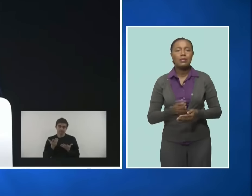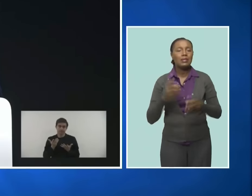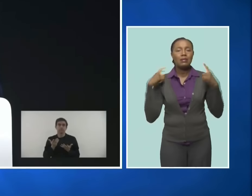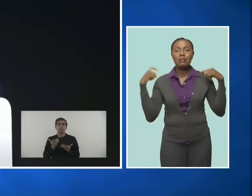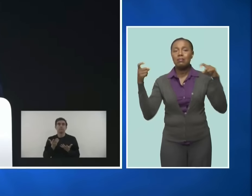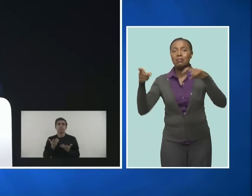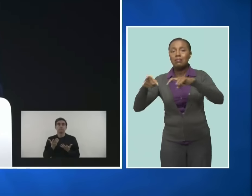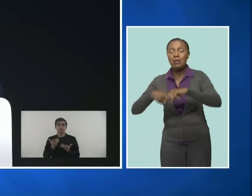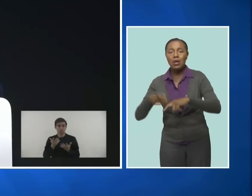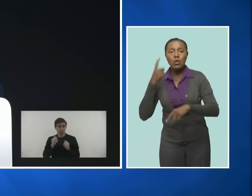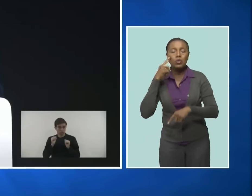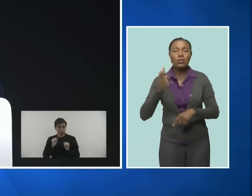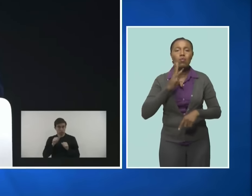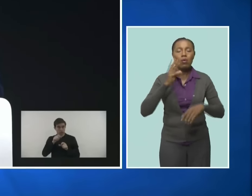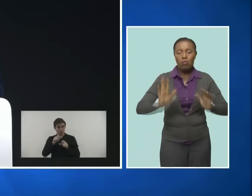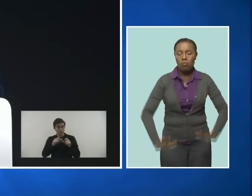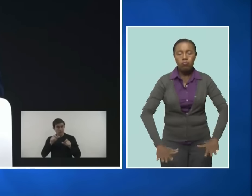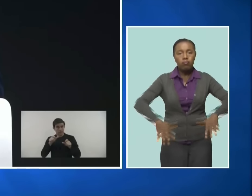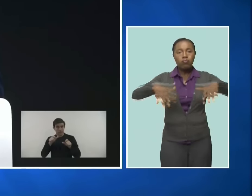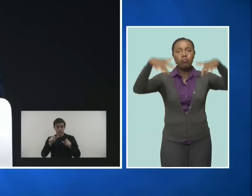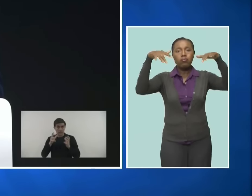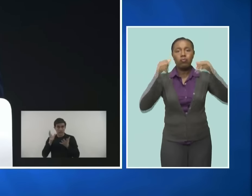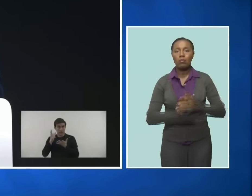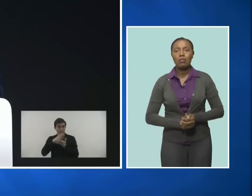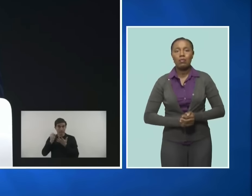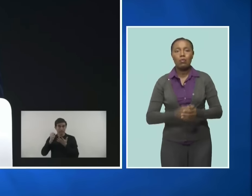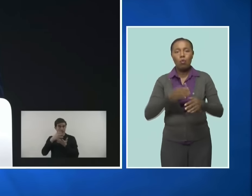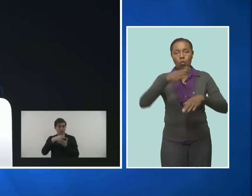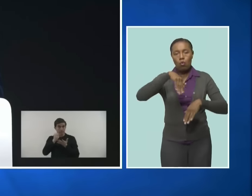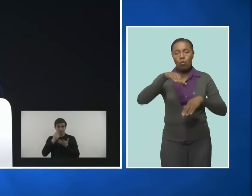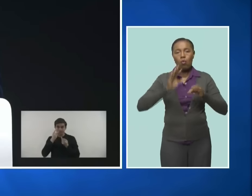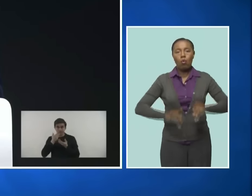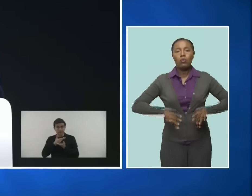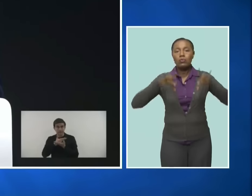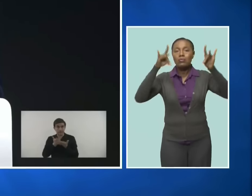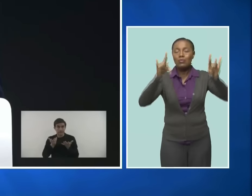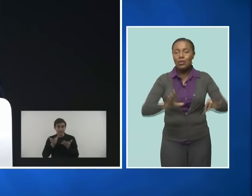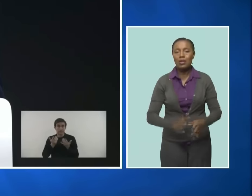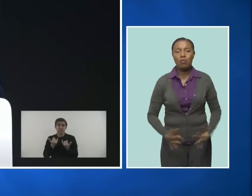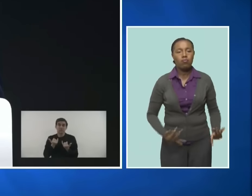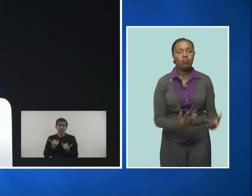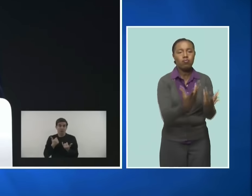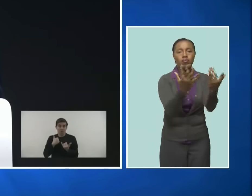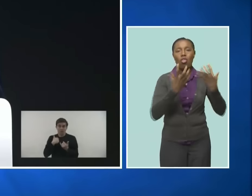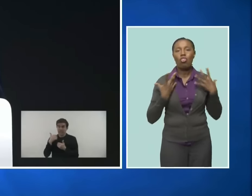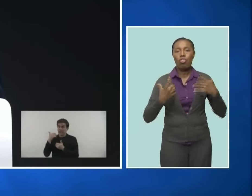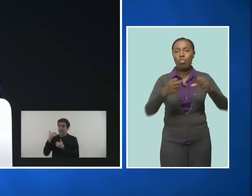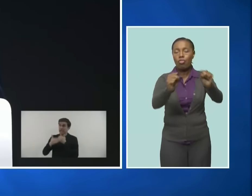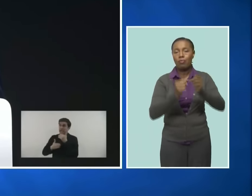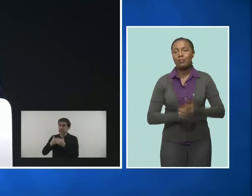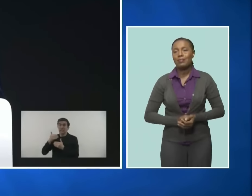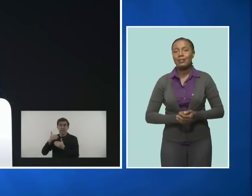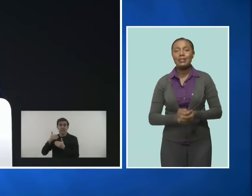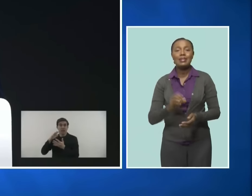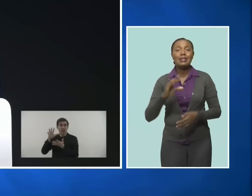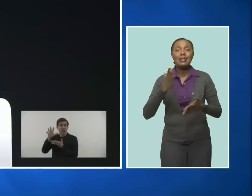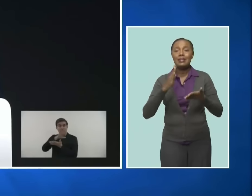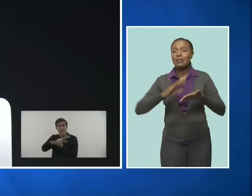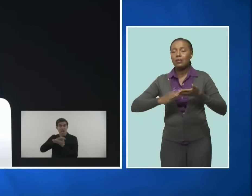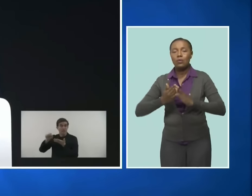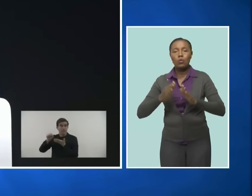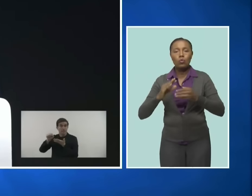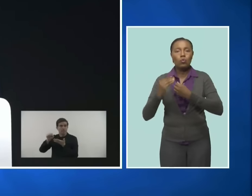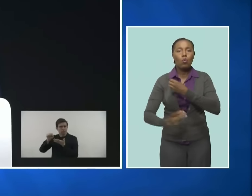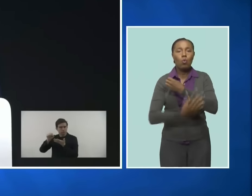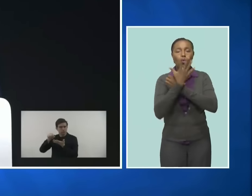Spain to forest fires in Australia, from rising oceans in the Pacific to barren plains in